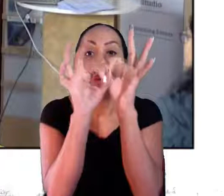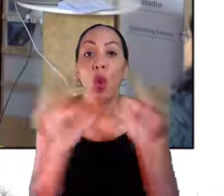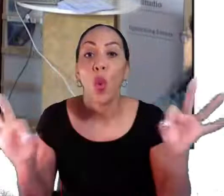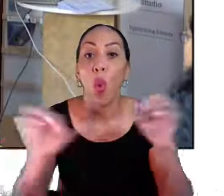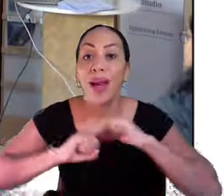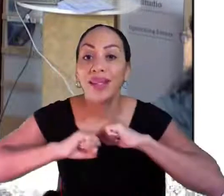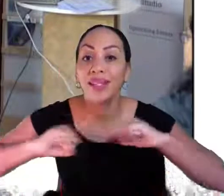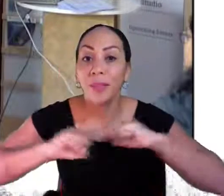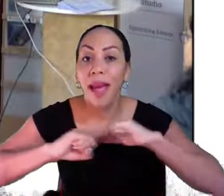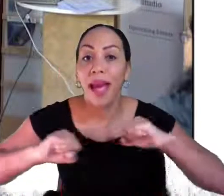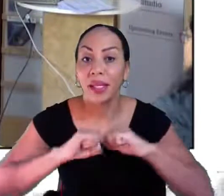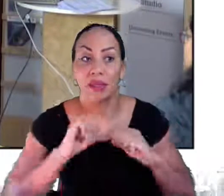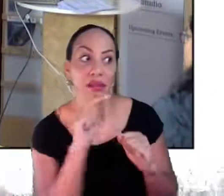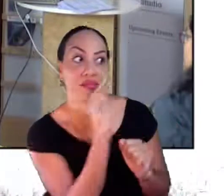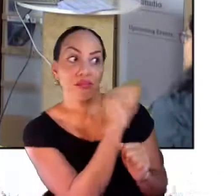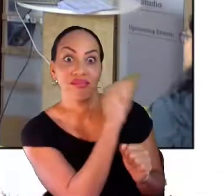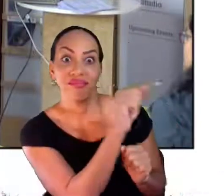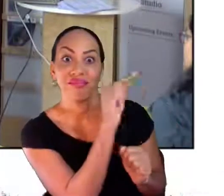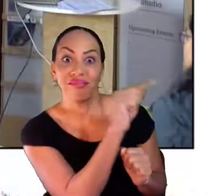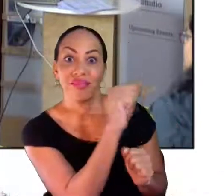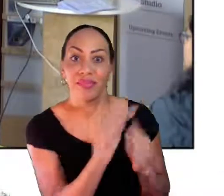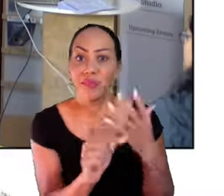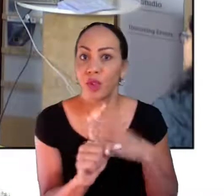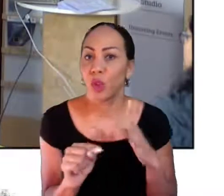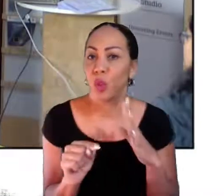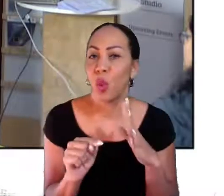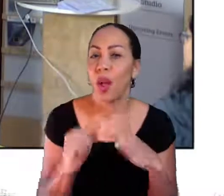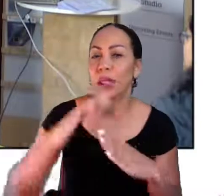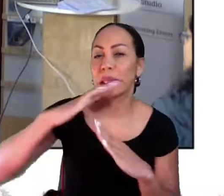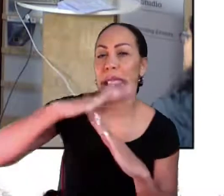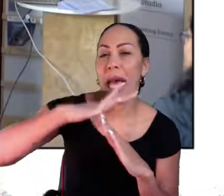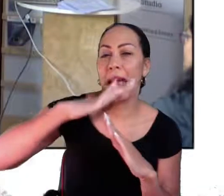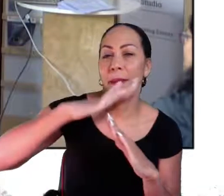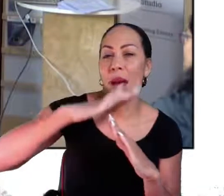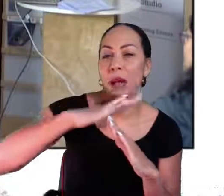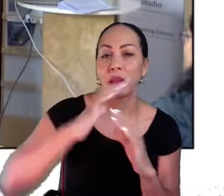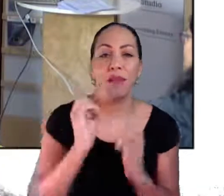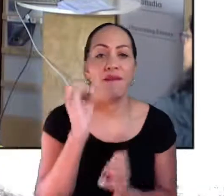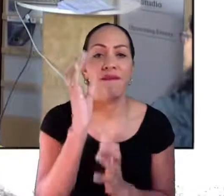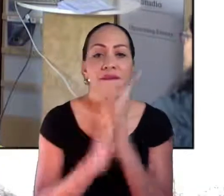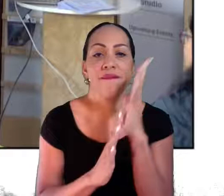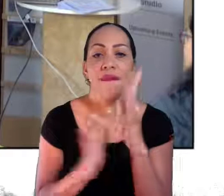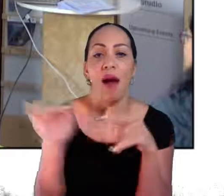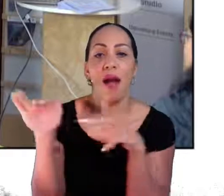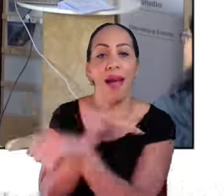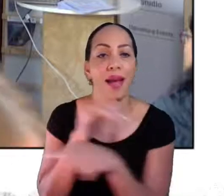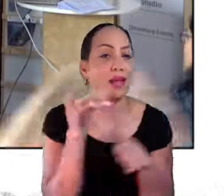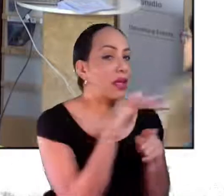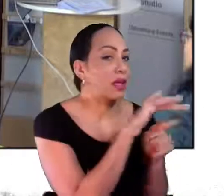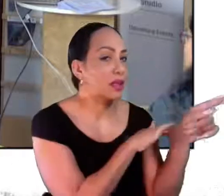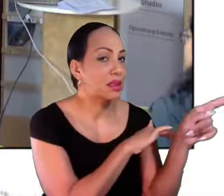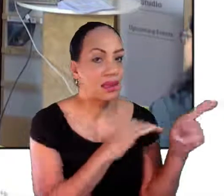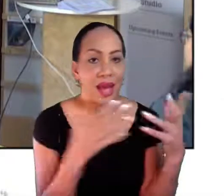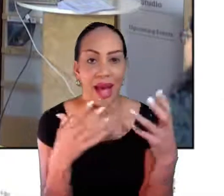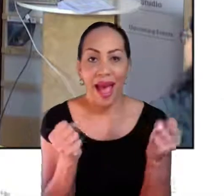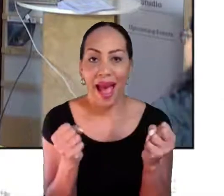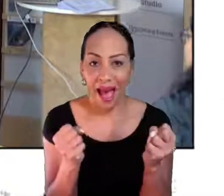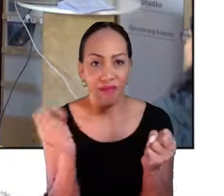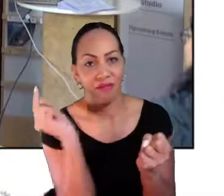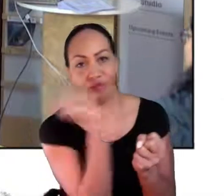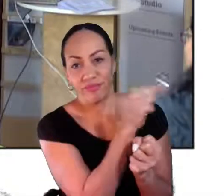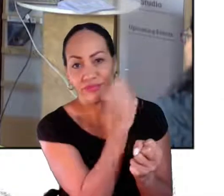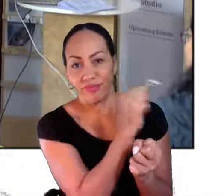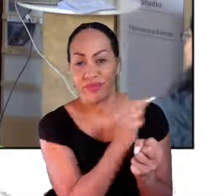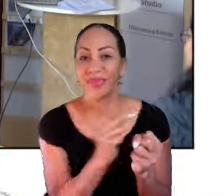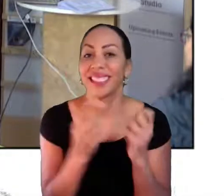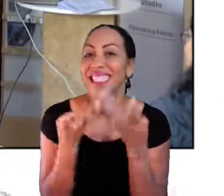a break at any point. And fire exits at either end of the studio over there, and one of the team will lead you towards them if we need